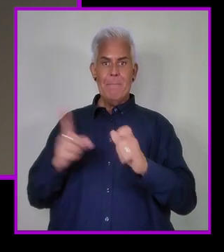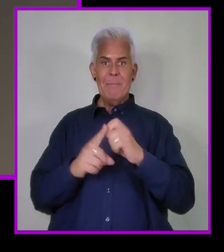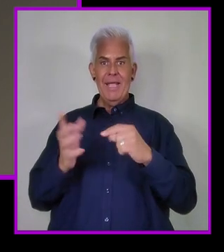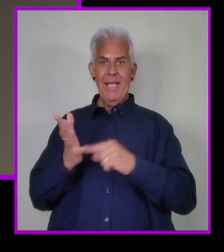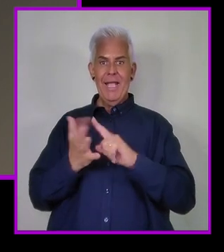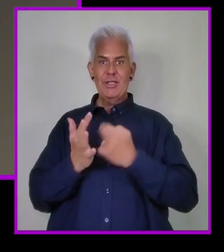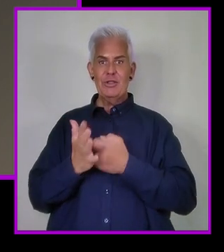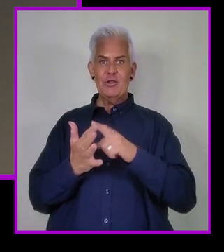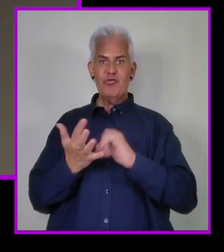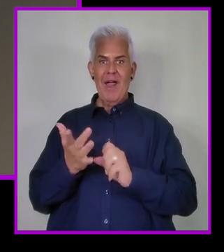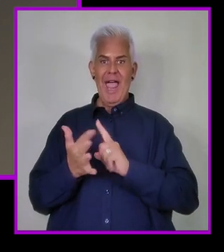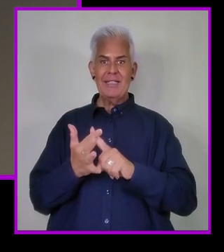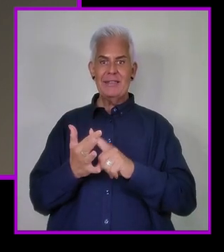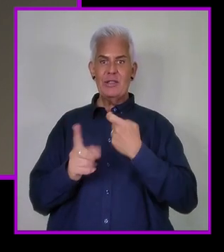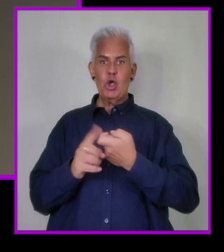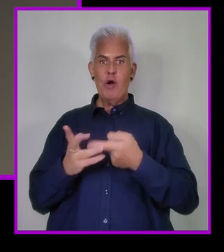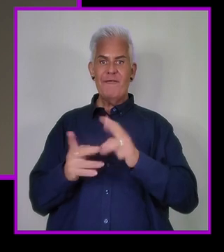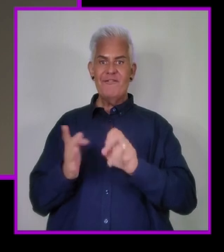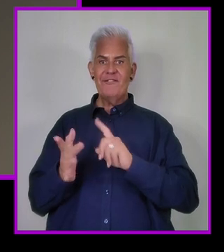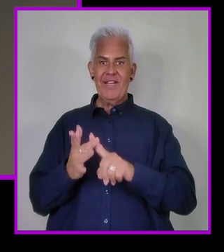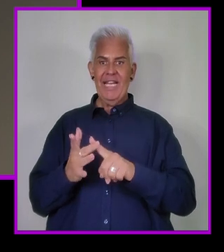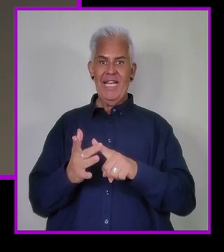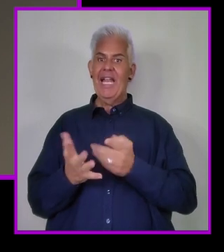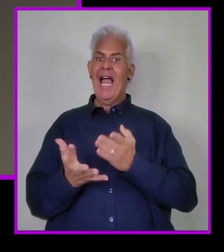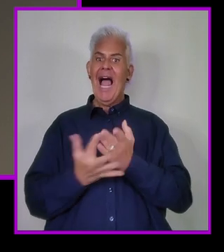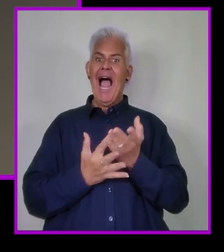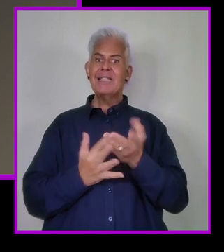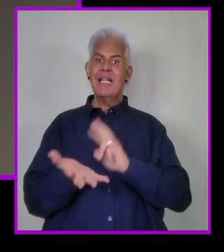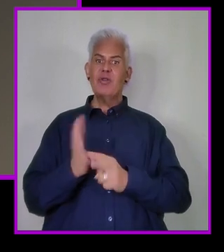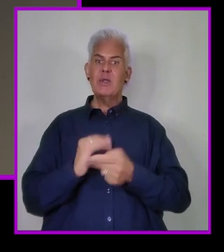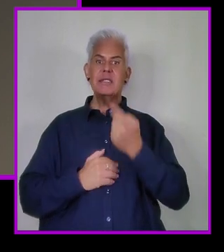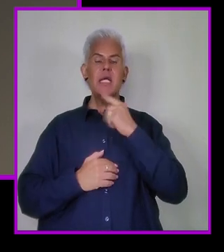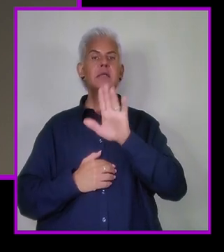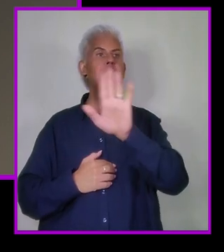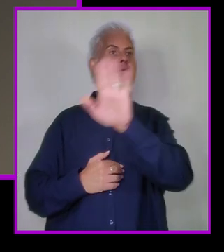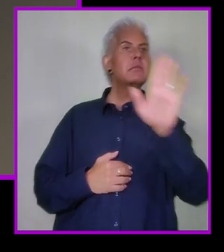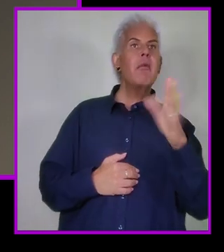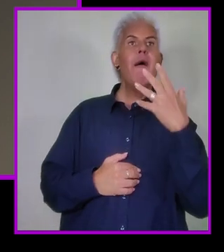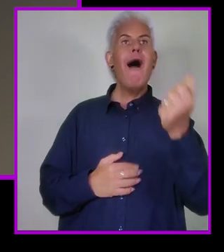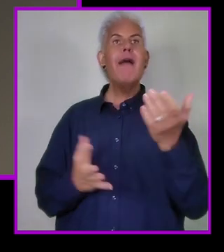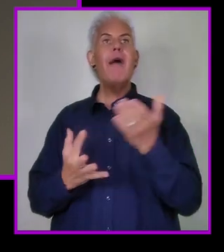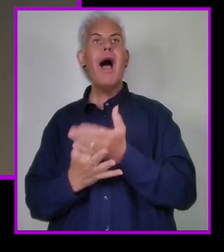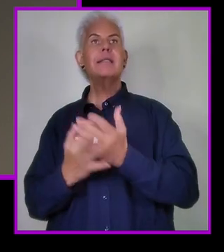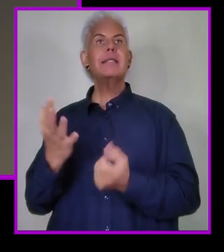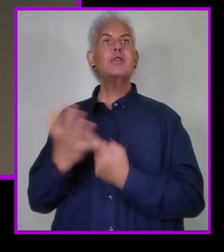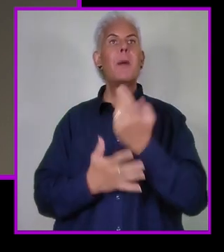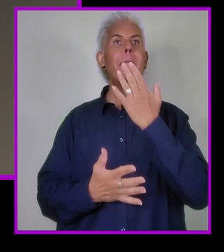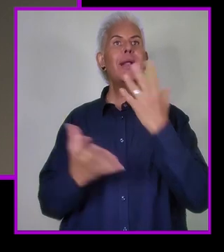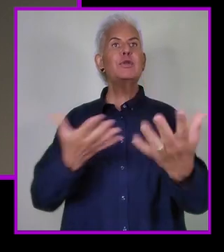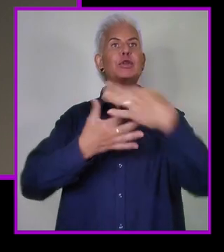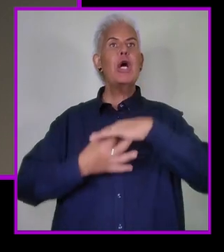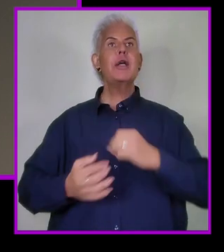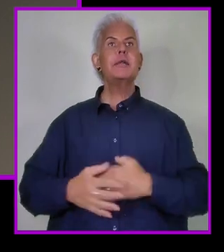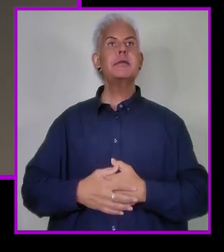Coffey. And our access coordinator said, anyone with any access issues, please come and